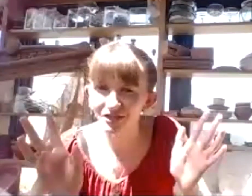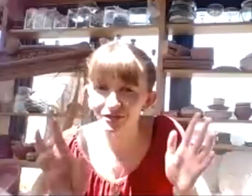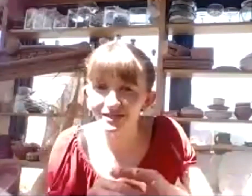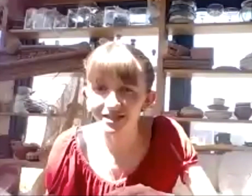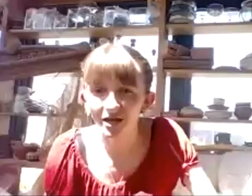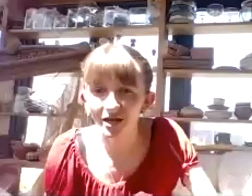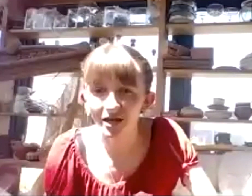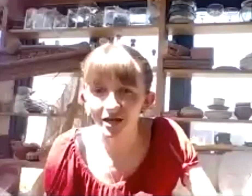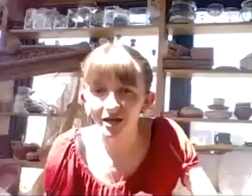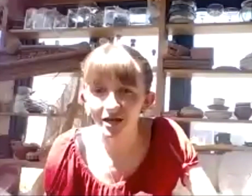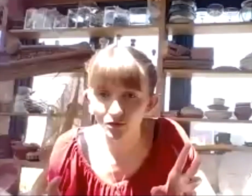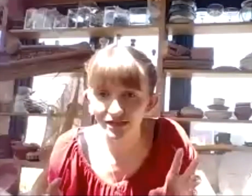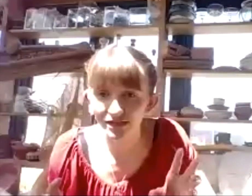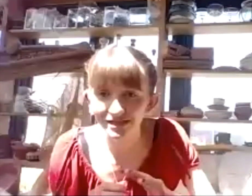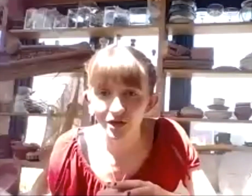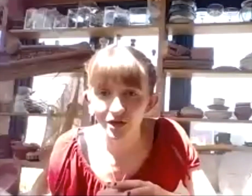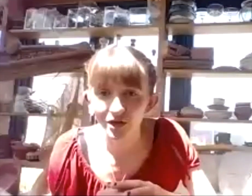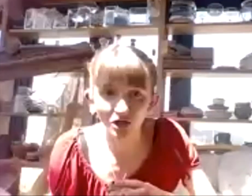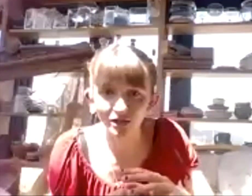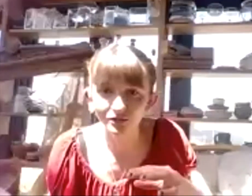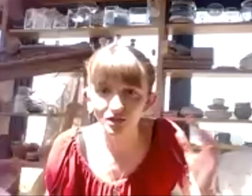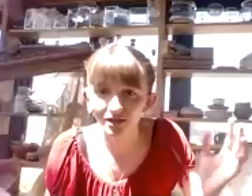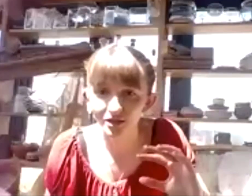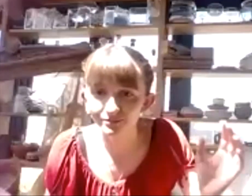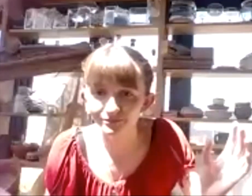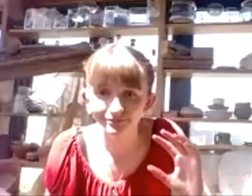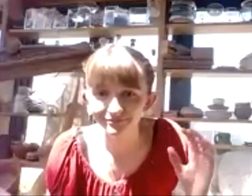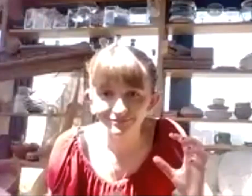family tree to other Chasmosaurians, which are the